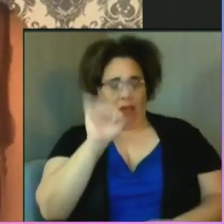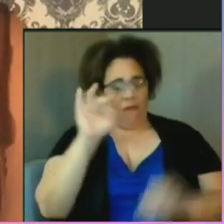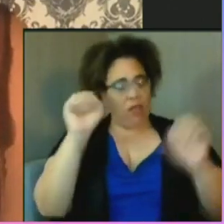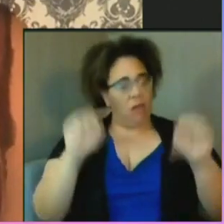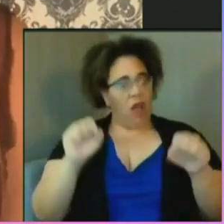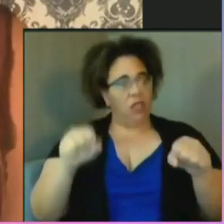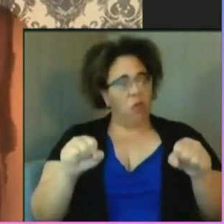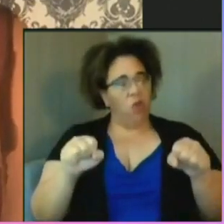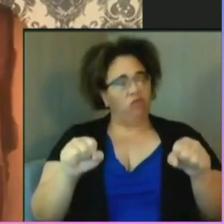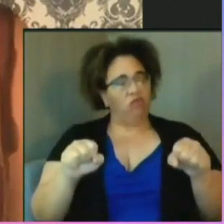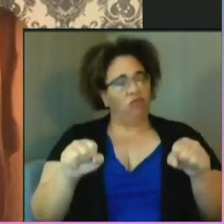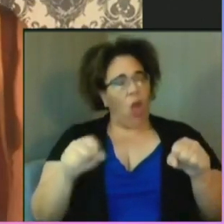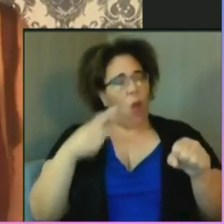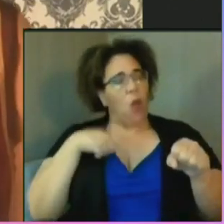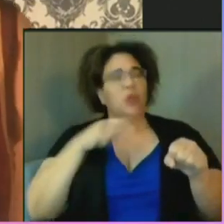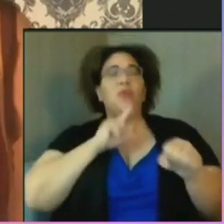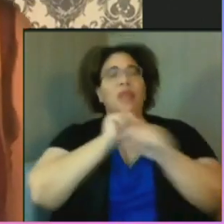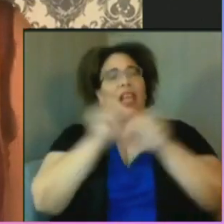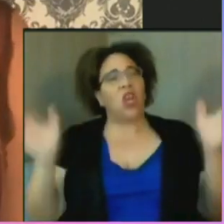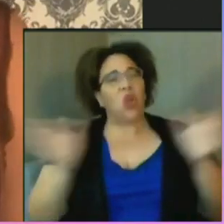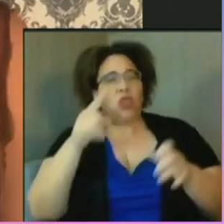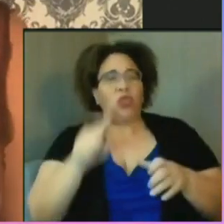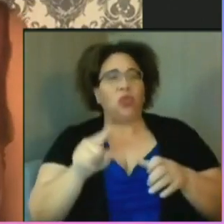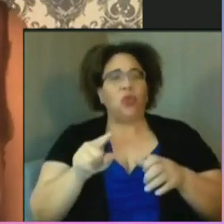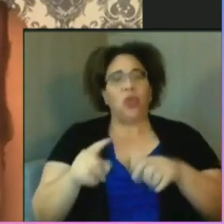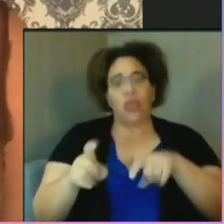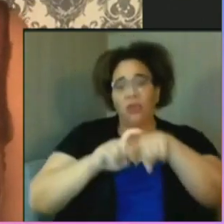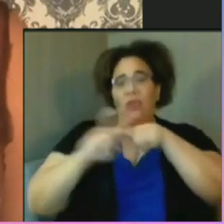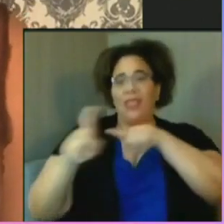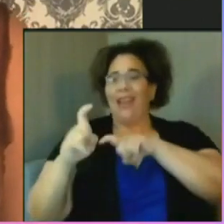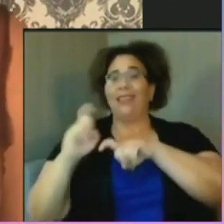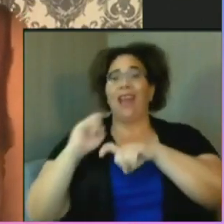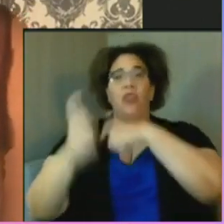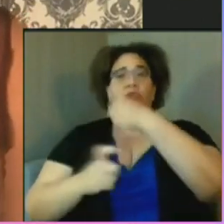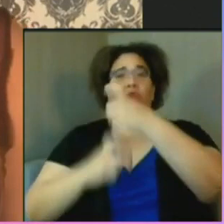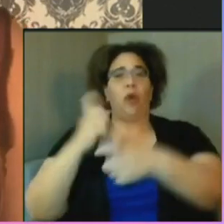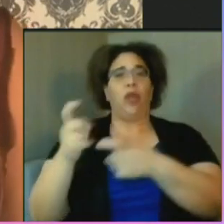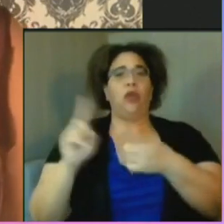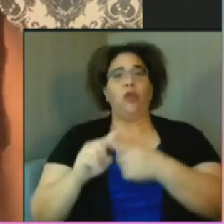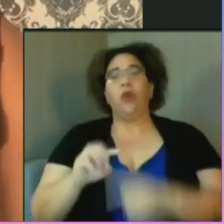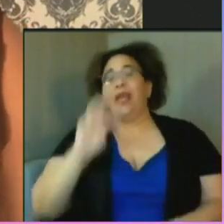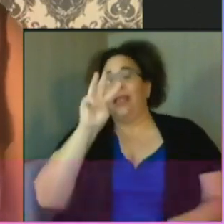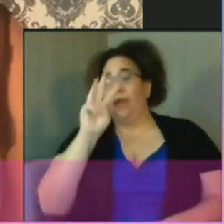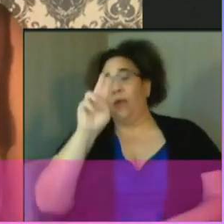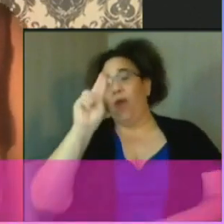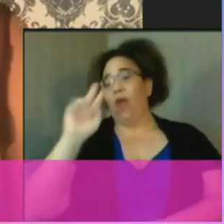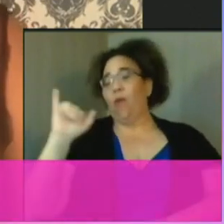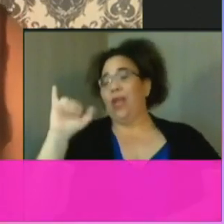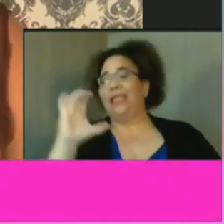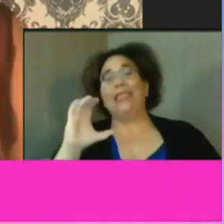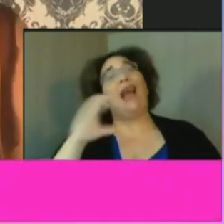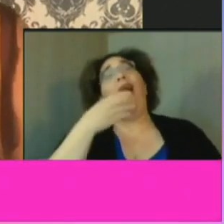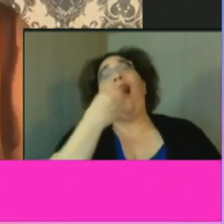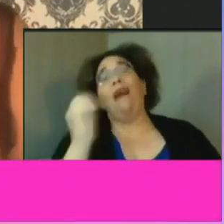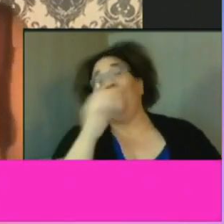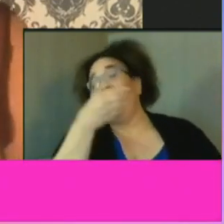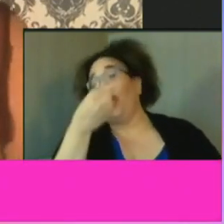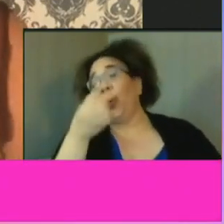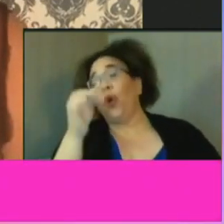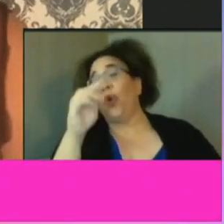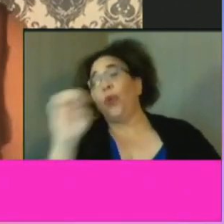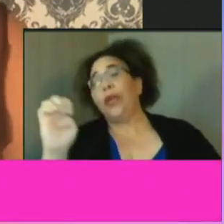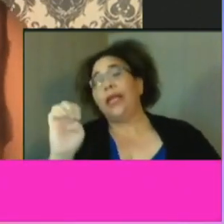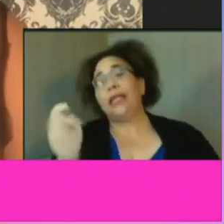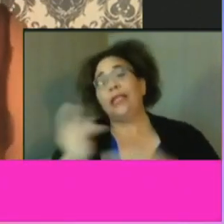to encourage you to text and donate to WNYC in the Greene Space. This is a public